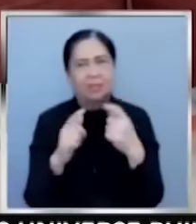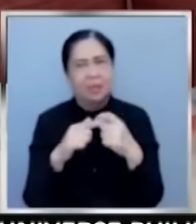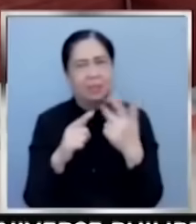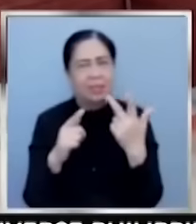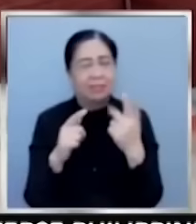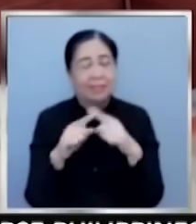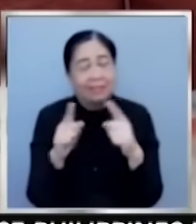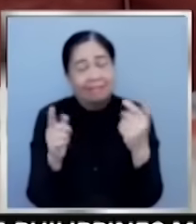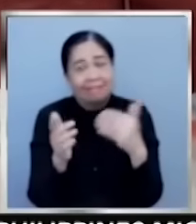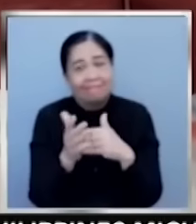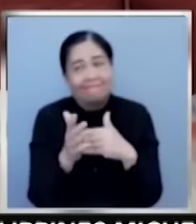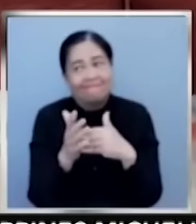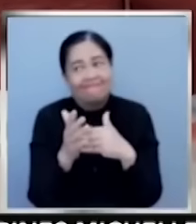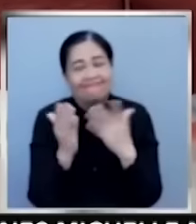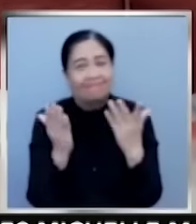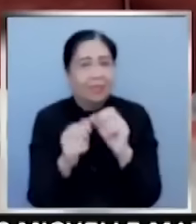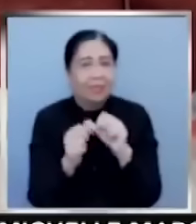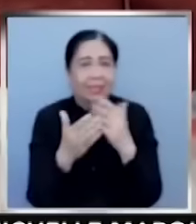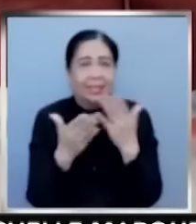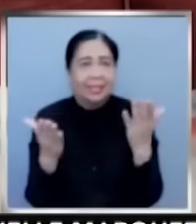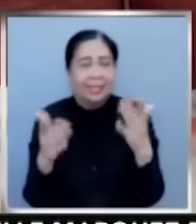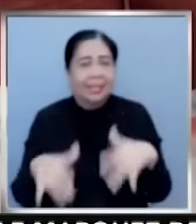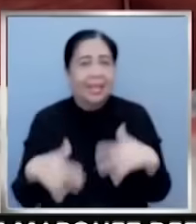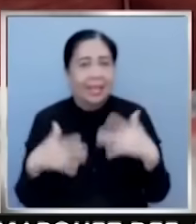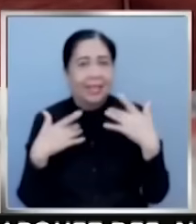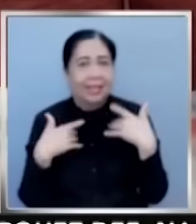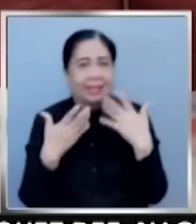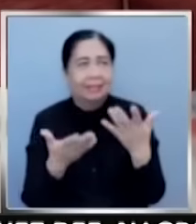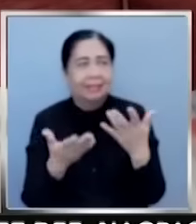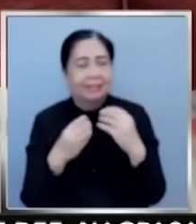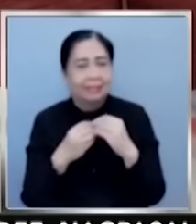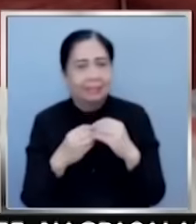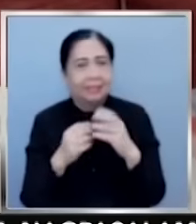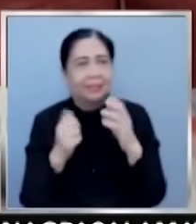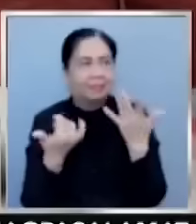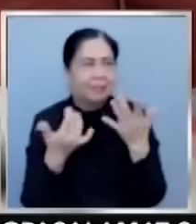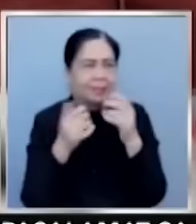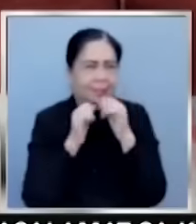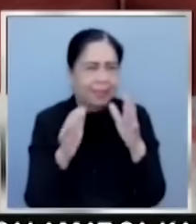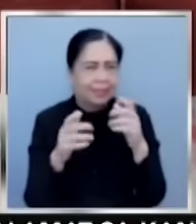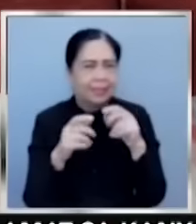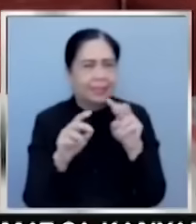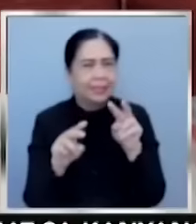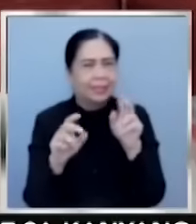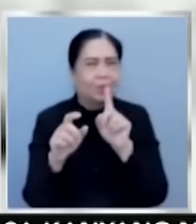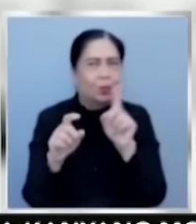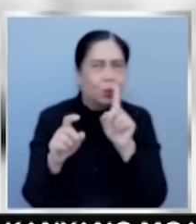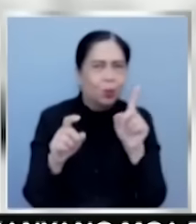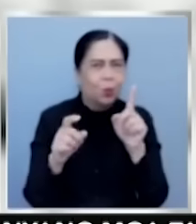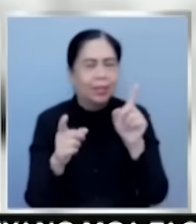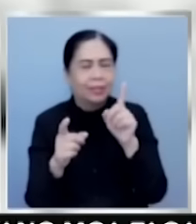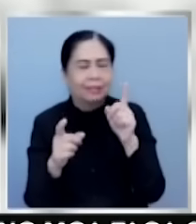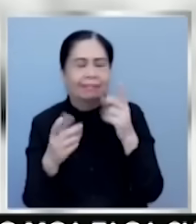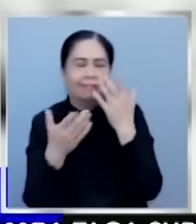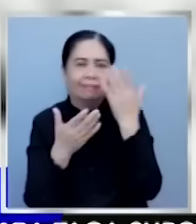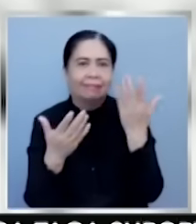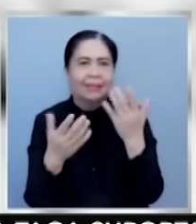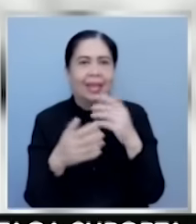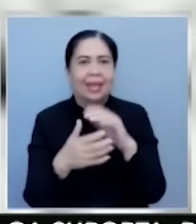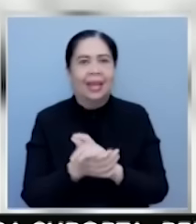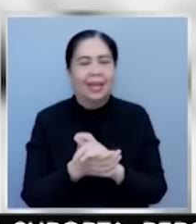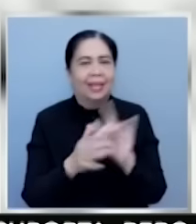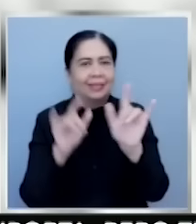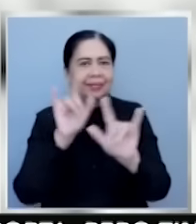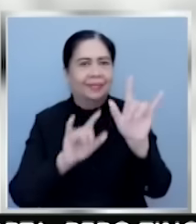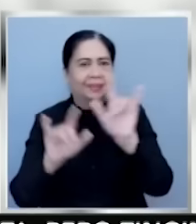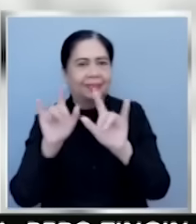again, everything in life will give us that lesson, that blessing, and you just have to see the silver lining. Mahal na mahal ko kayo. Maging ang Pulitzer Prize